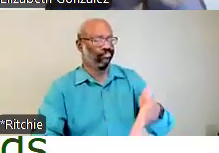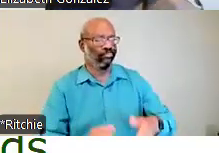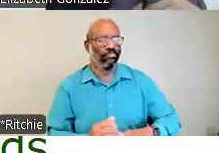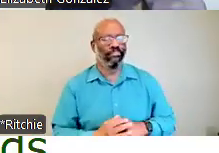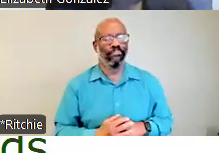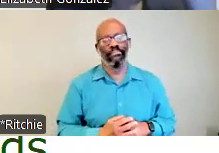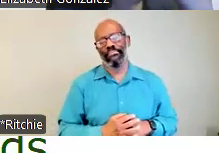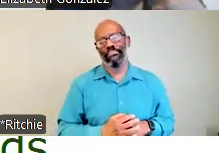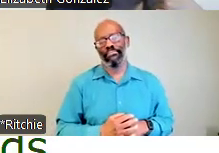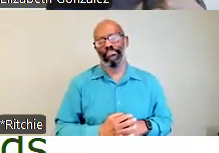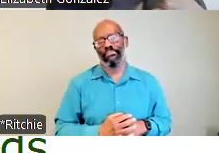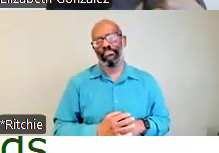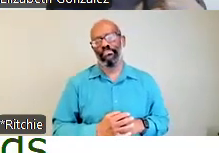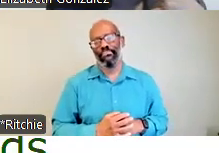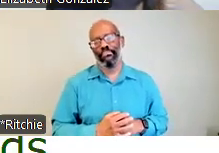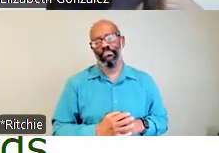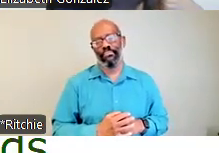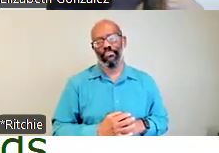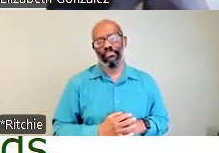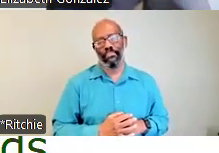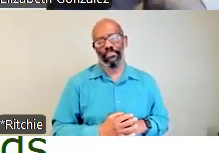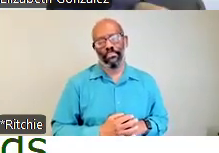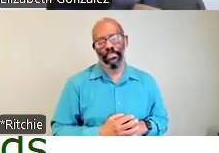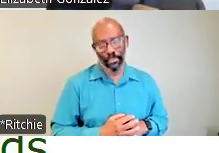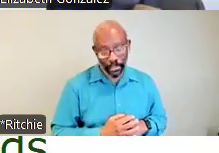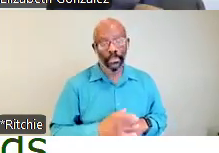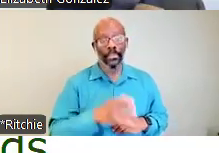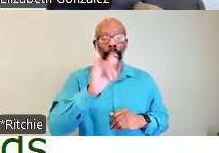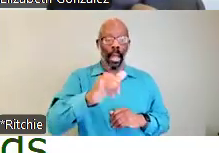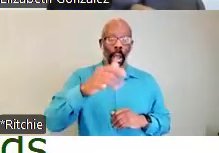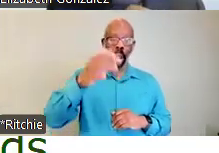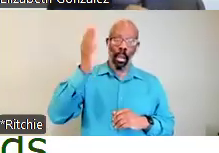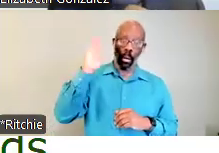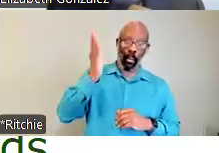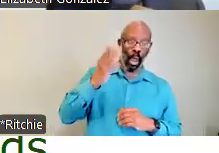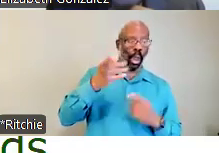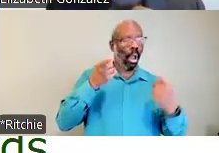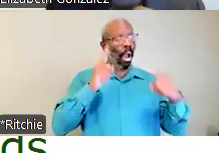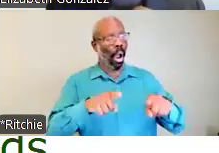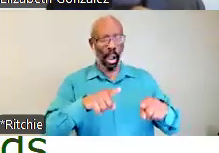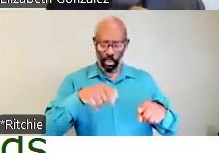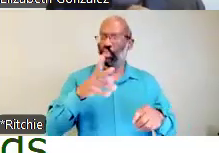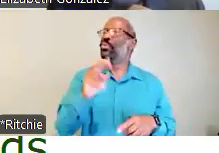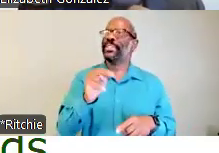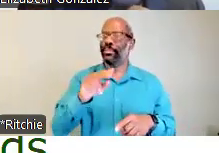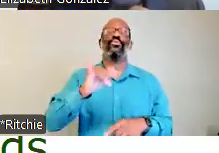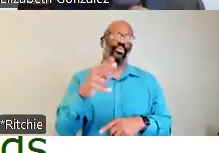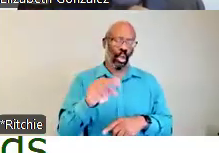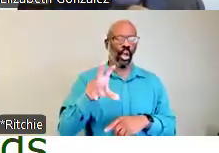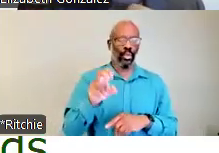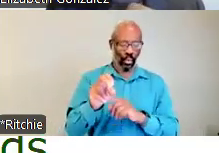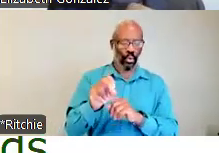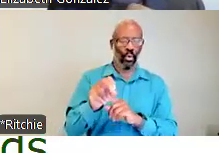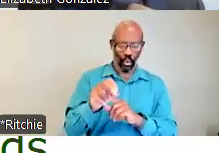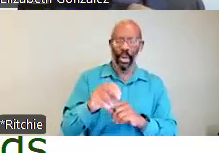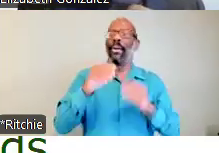The presentation that we did on January 30th has more information on managing debt and debt